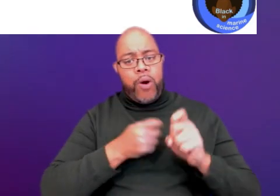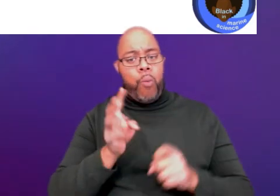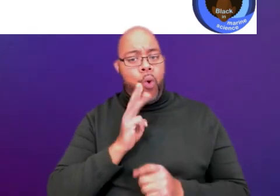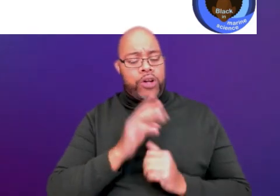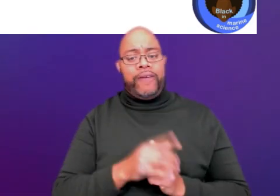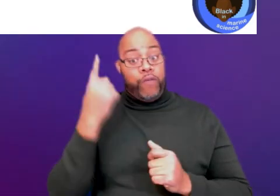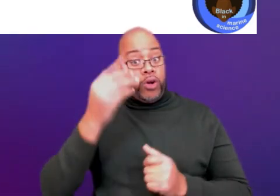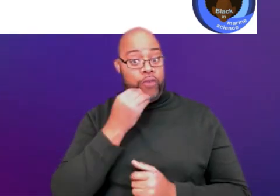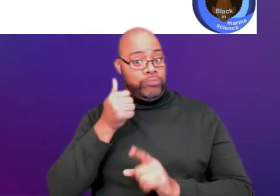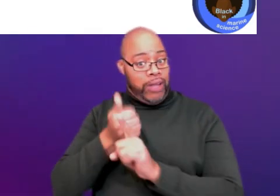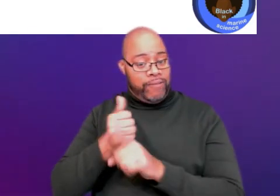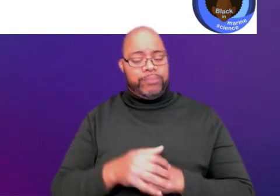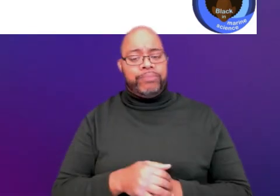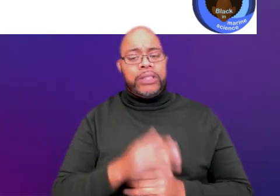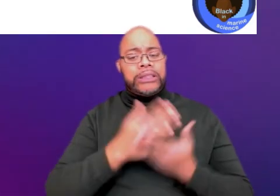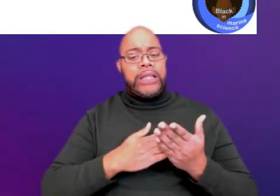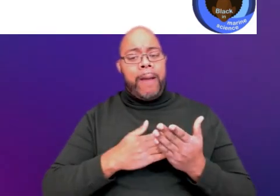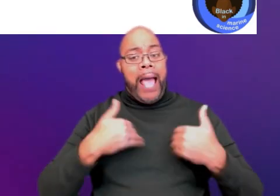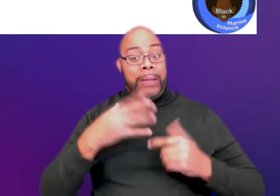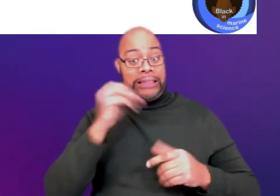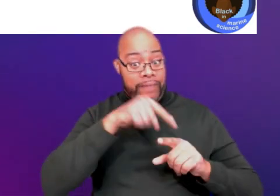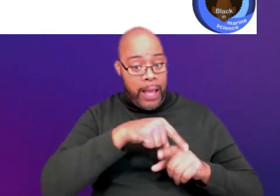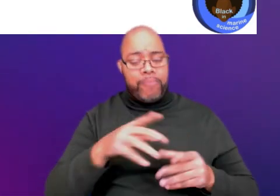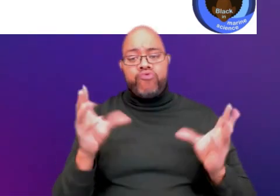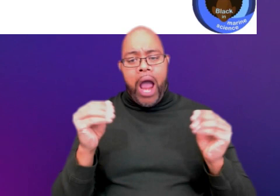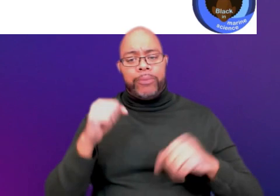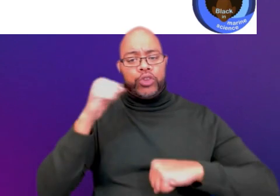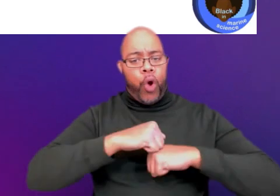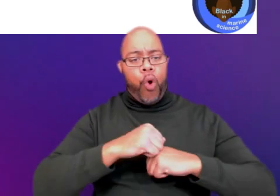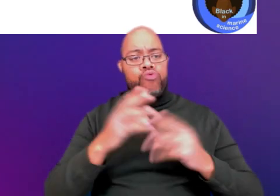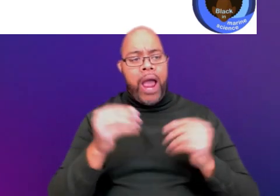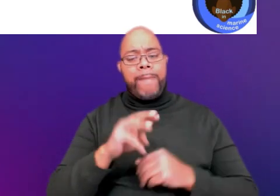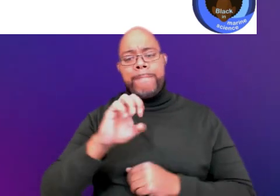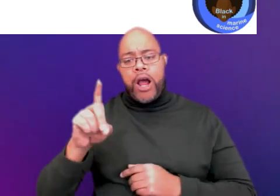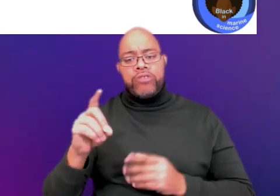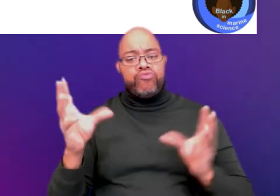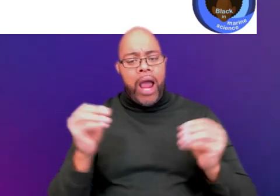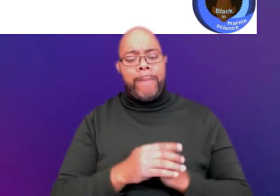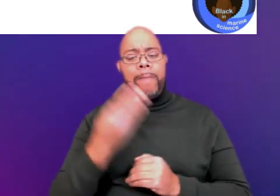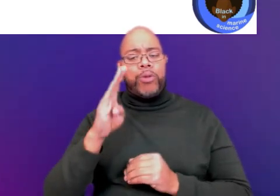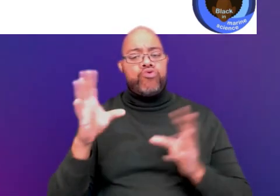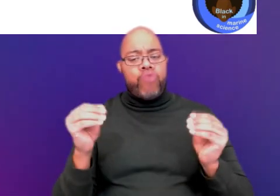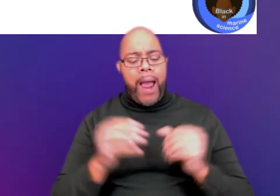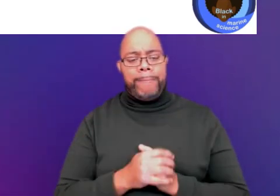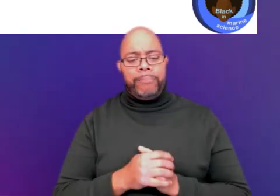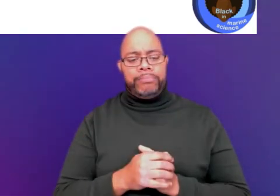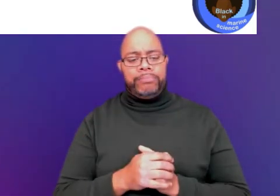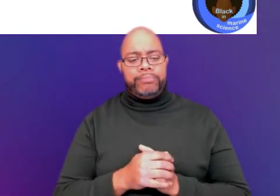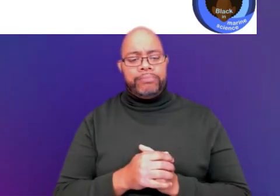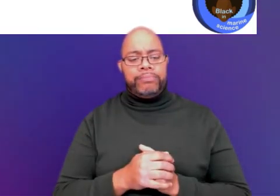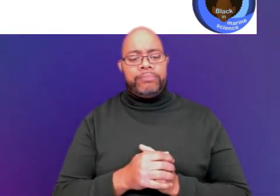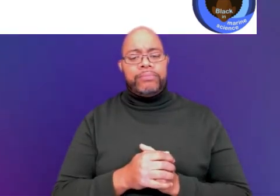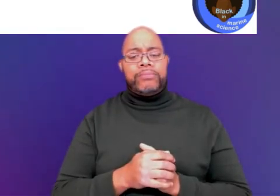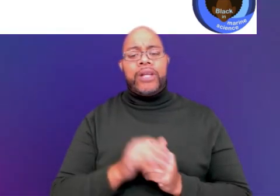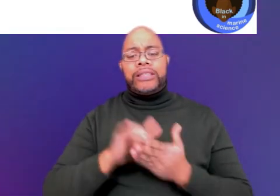food. Some common predators are crabs like the stone crab and mud crab and blue crab, moon